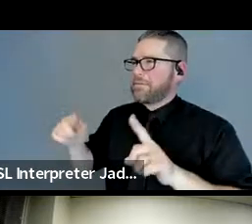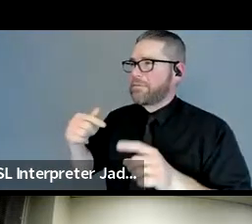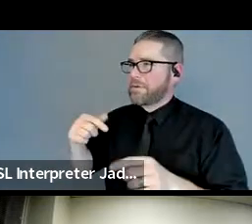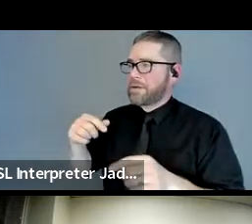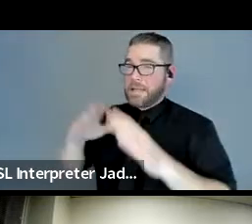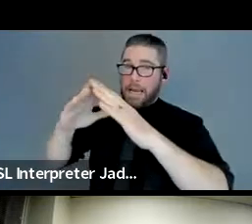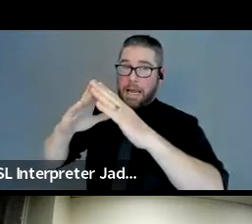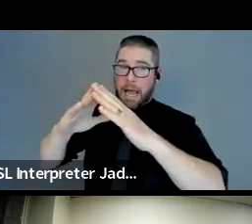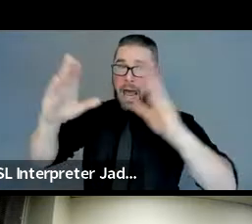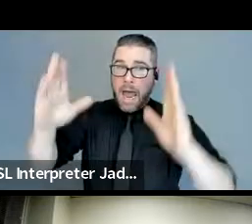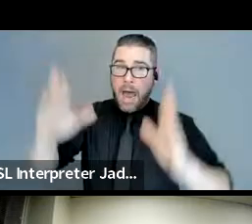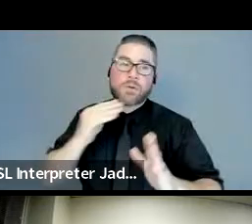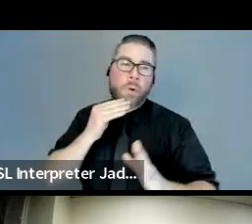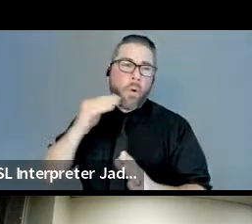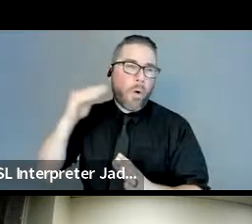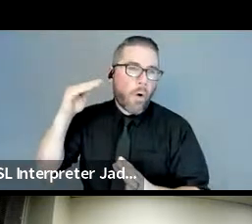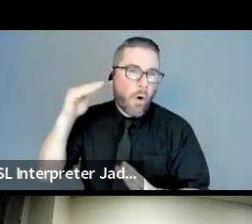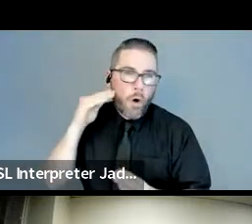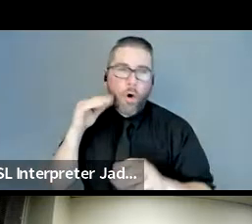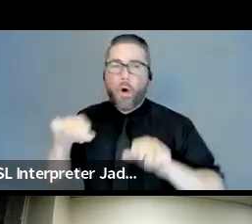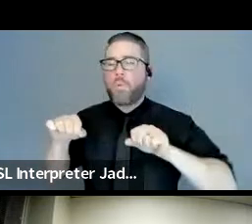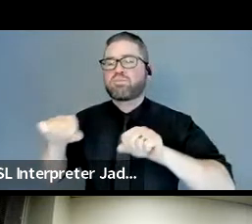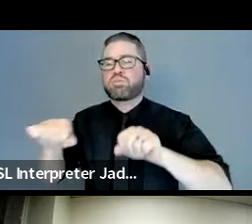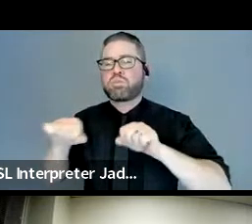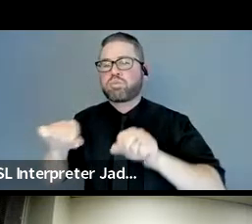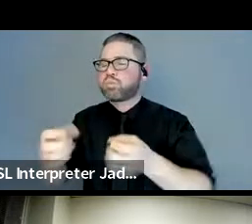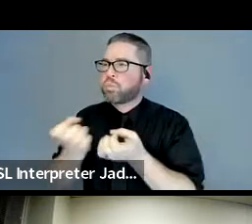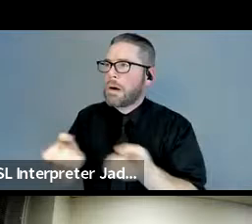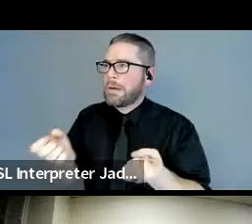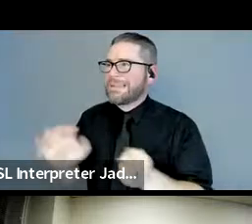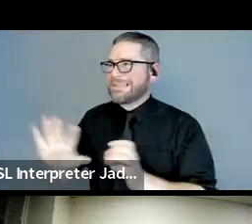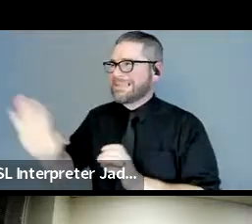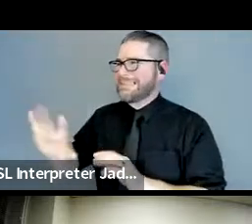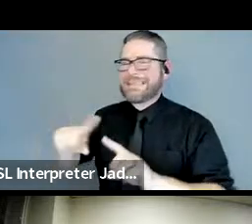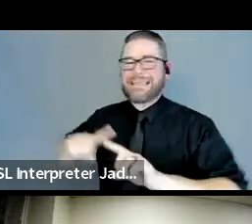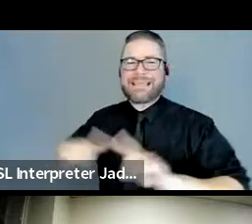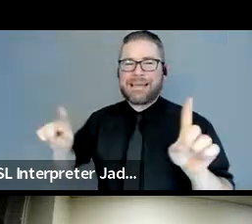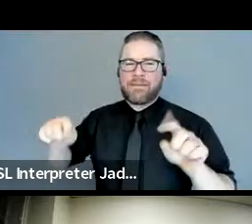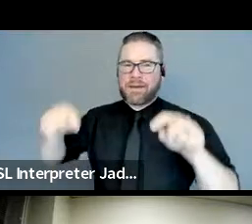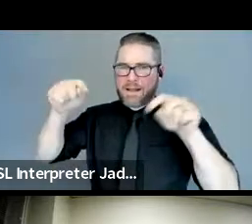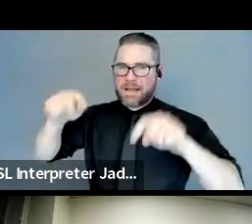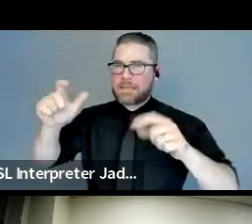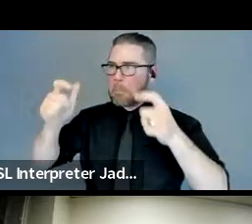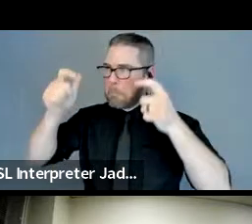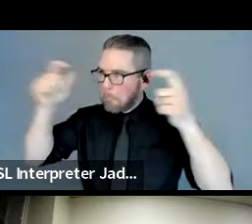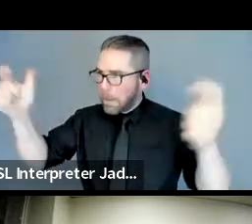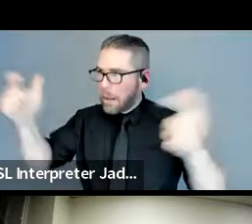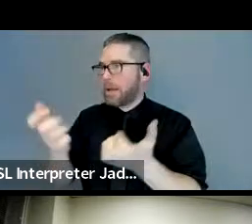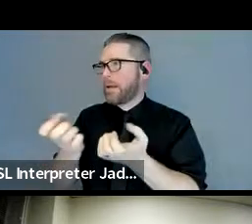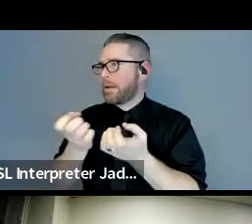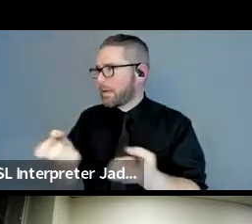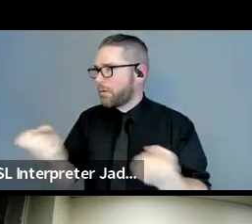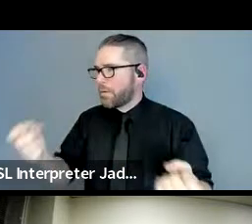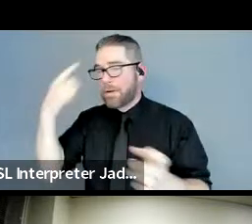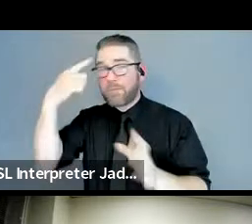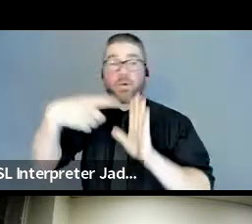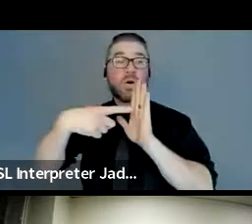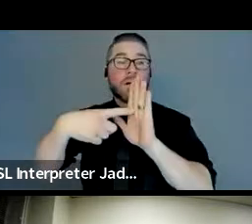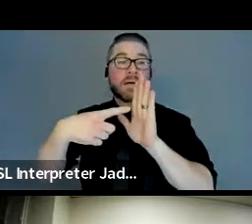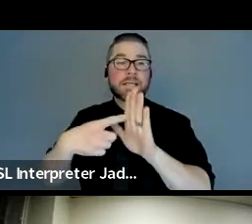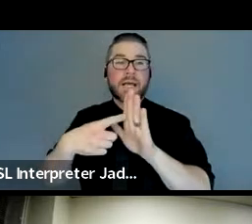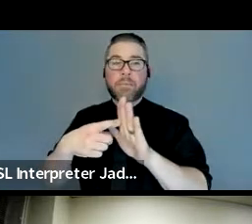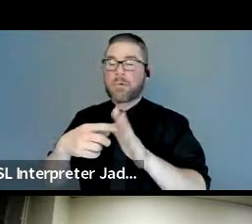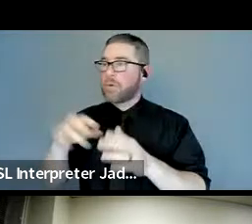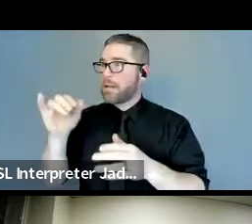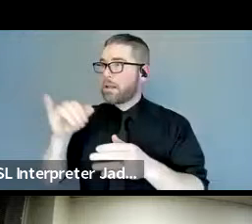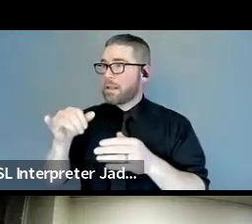is not the types of equipment we're talking about that for this. This is like big pieces of like equipment, like for example, a ride-on mower.